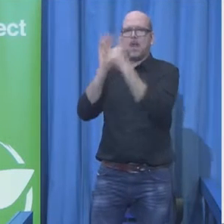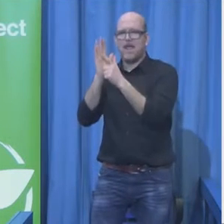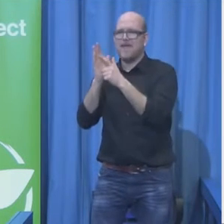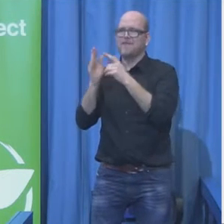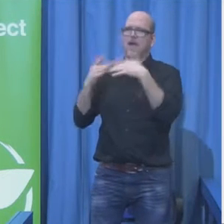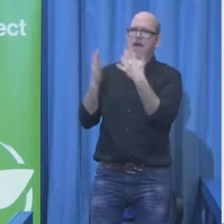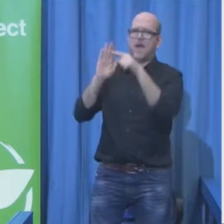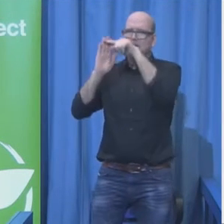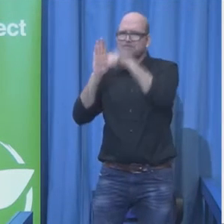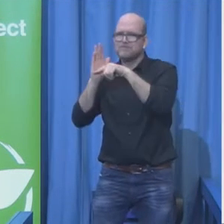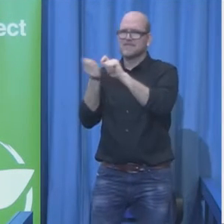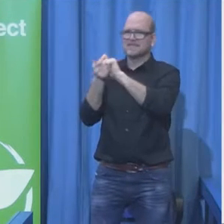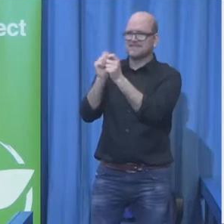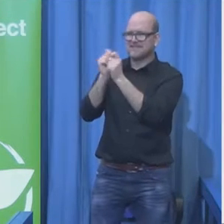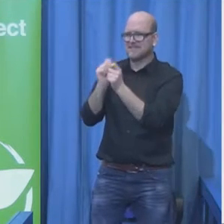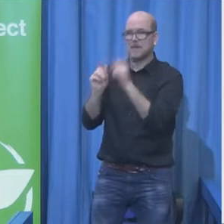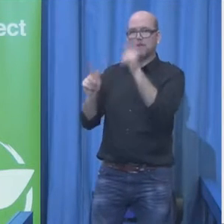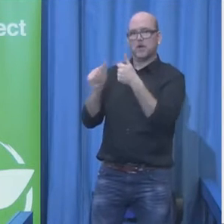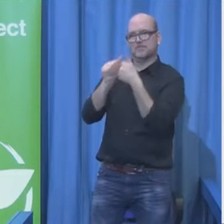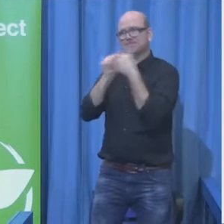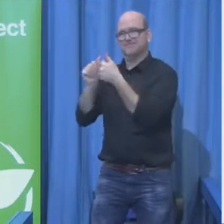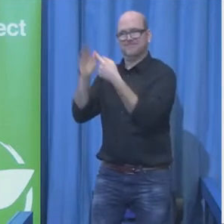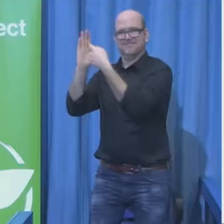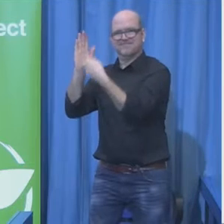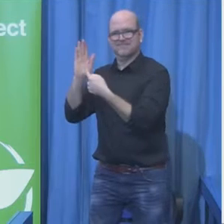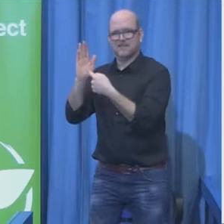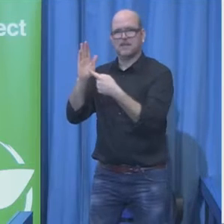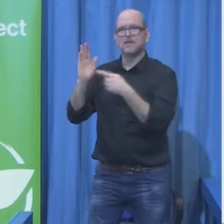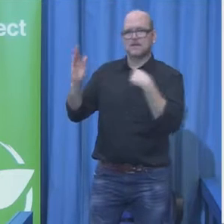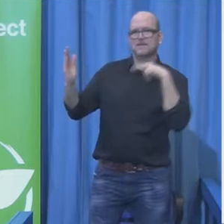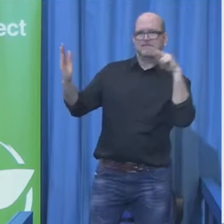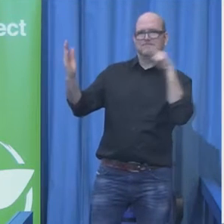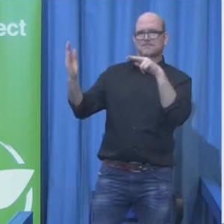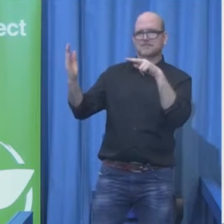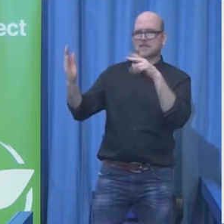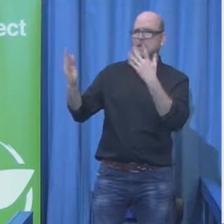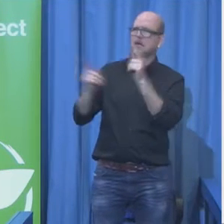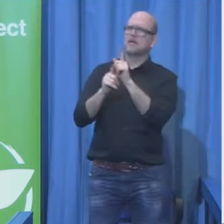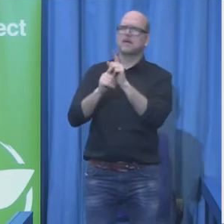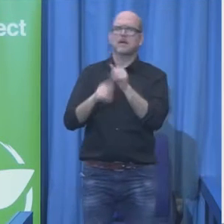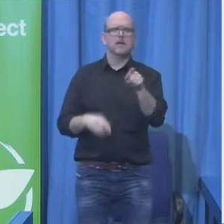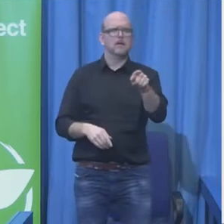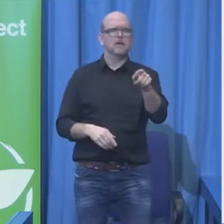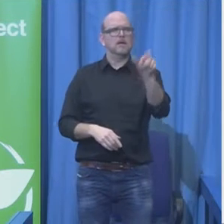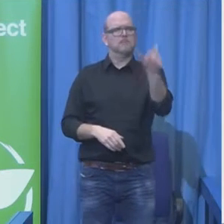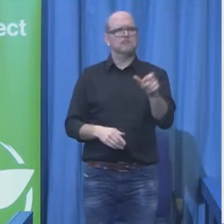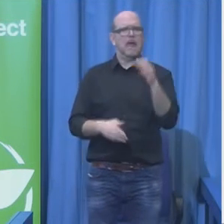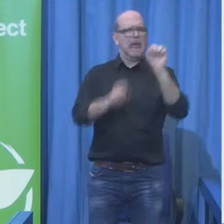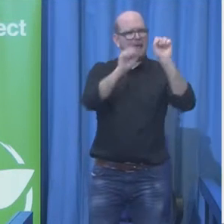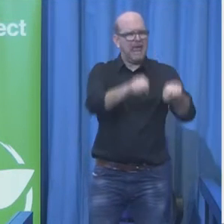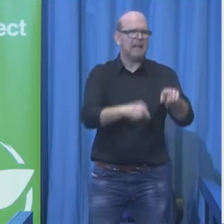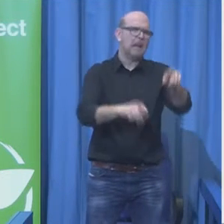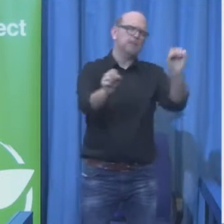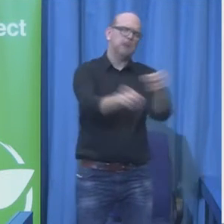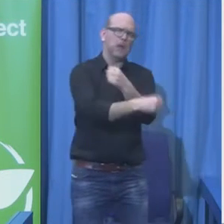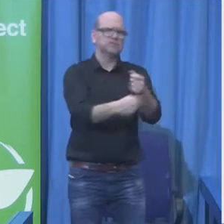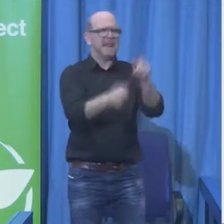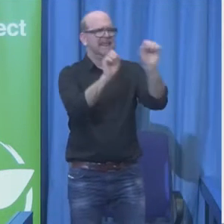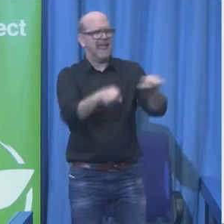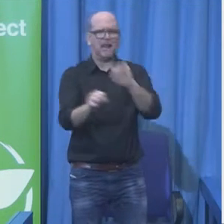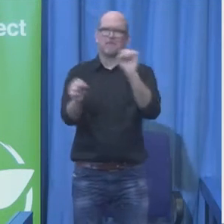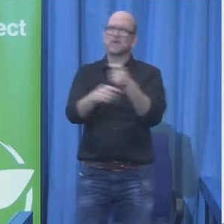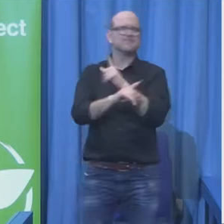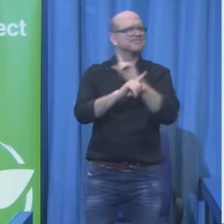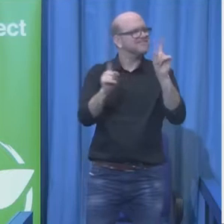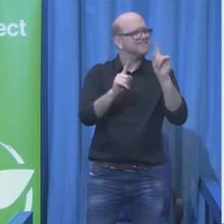towards challenging stereotypes and changing attitudes regarding the qualities and needs of persons with disability. In